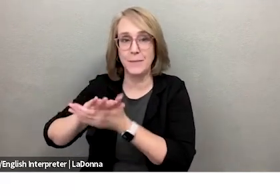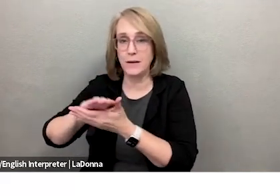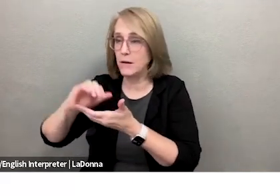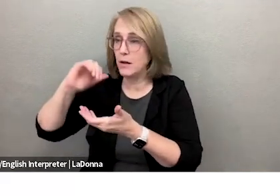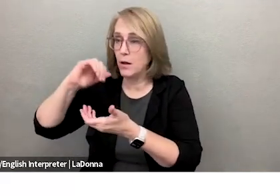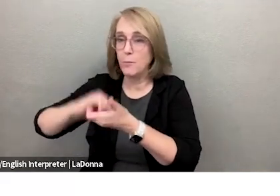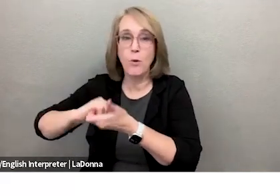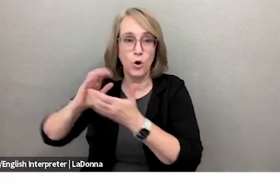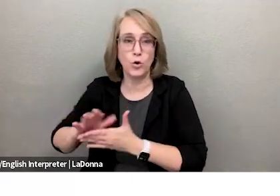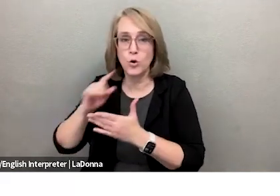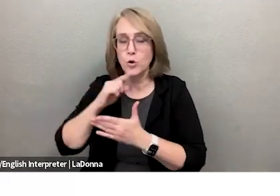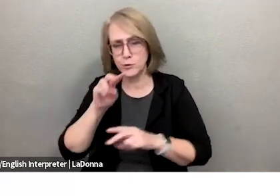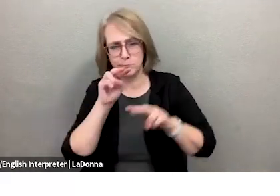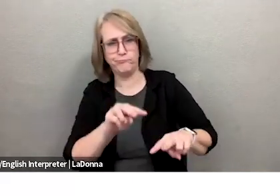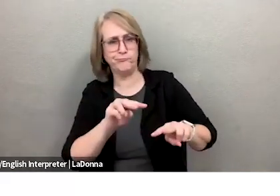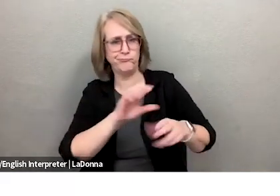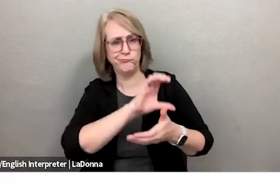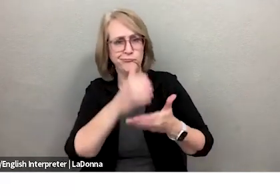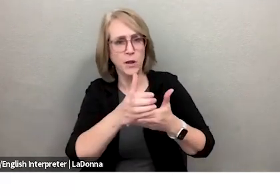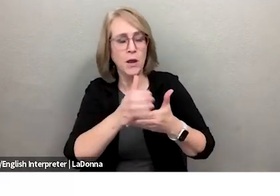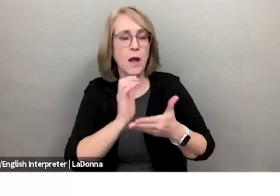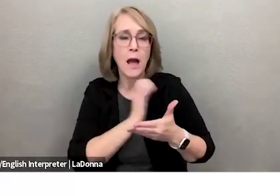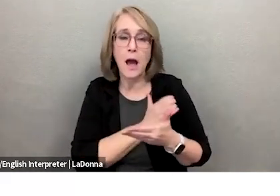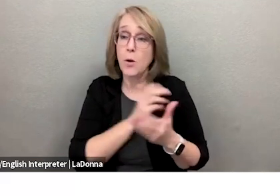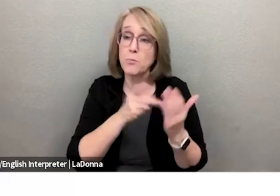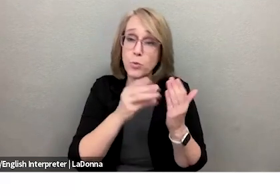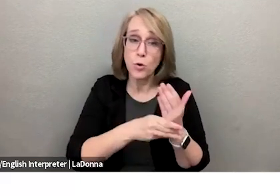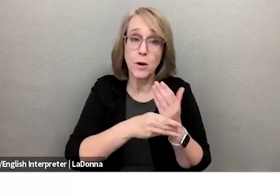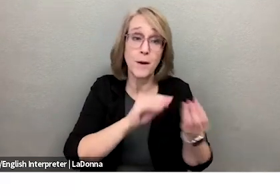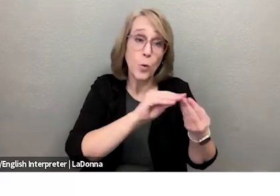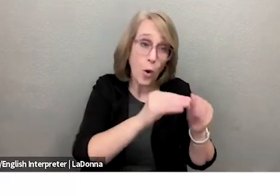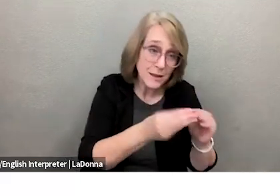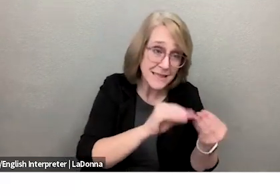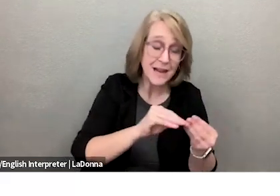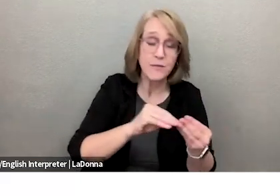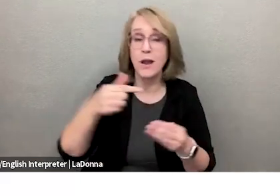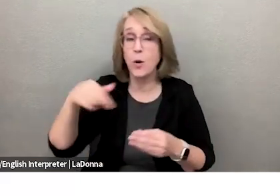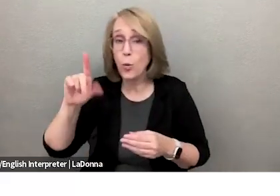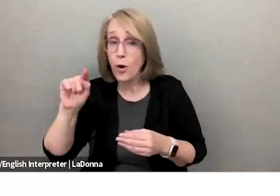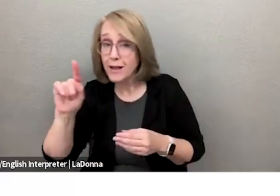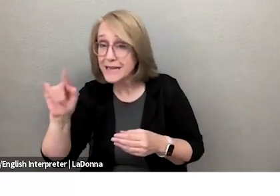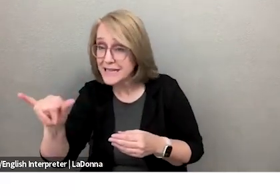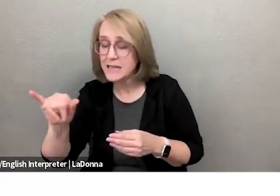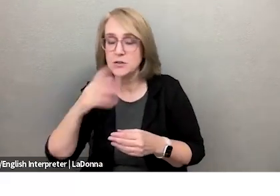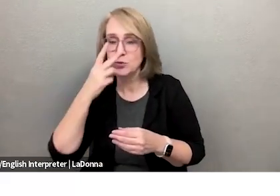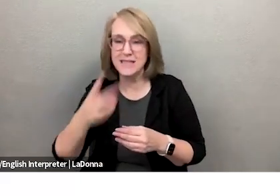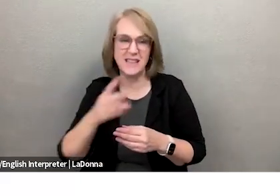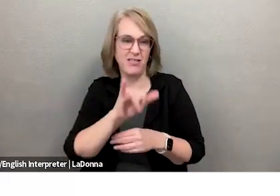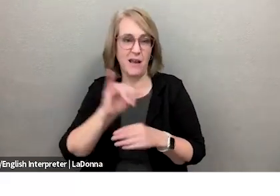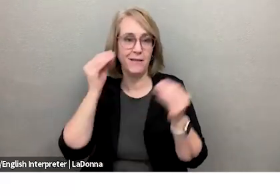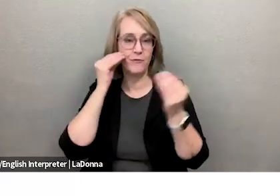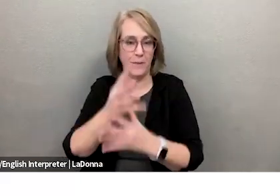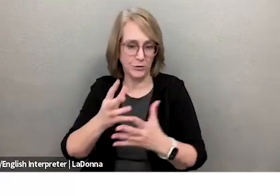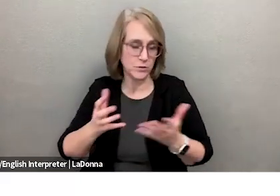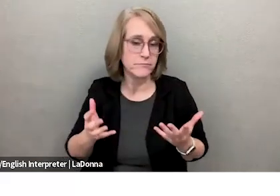quantitative evaluation of our program that will also help tell us that information. And we have tons of